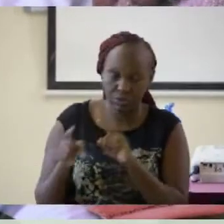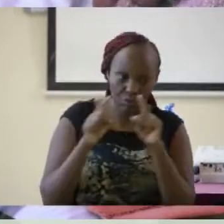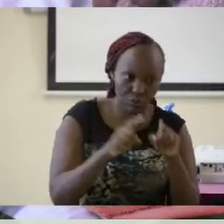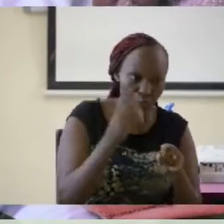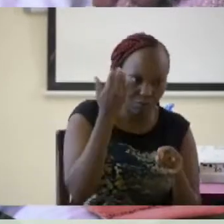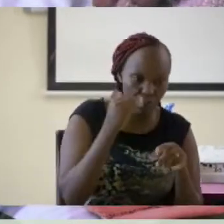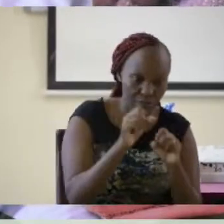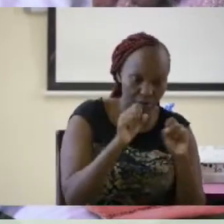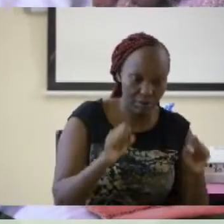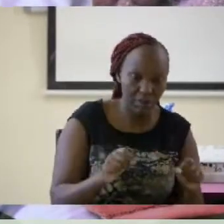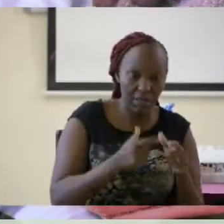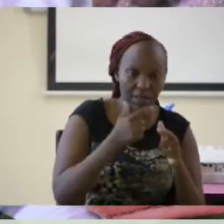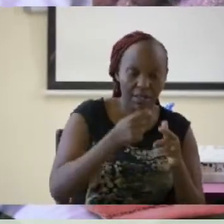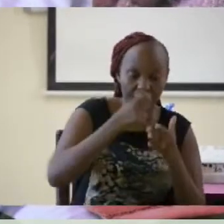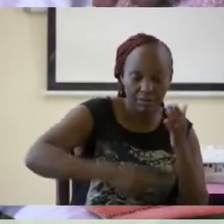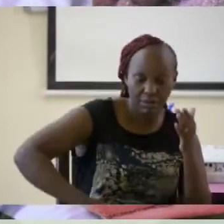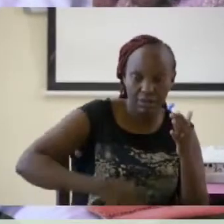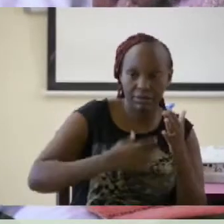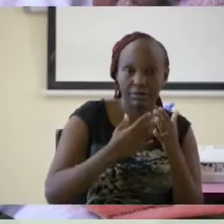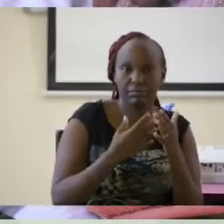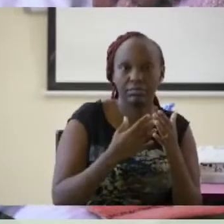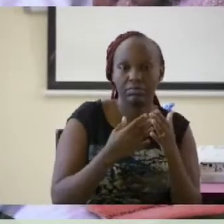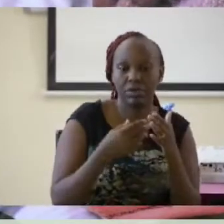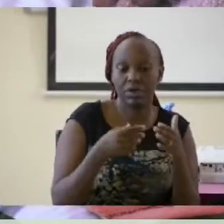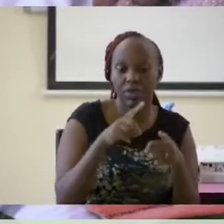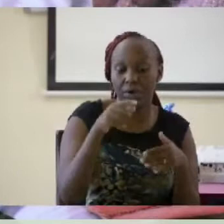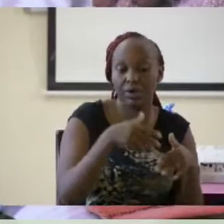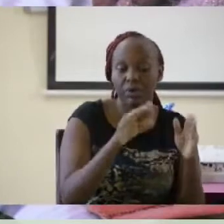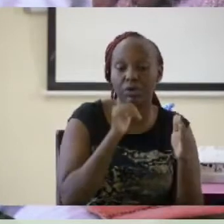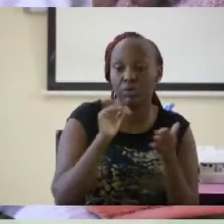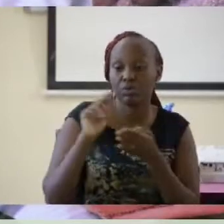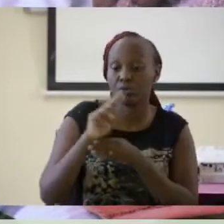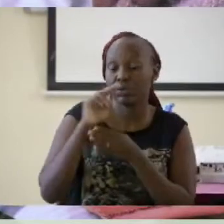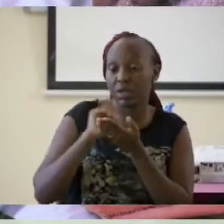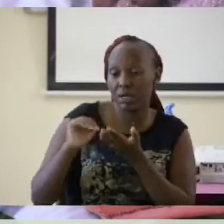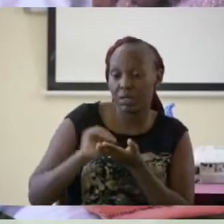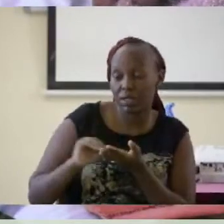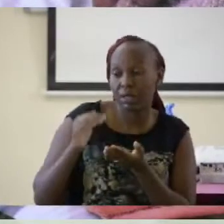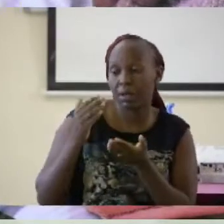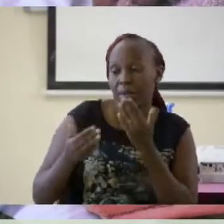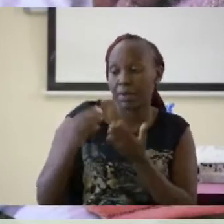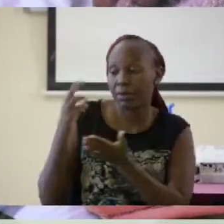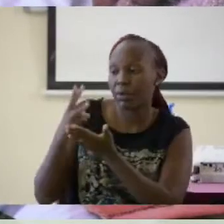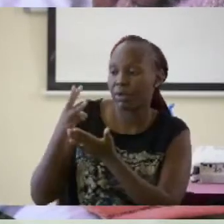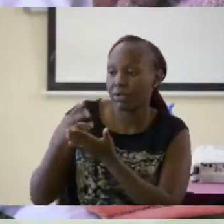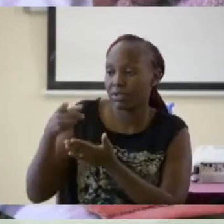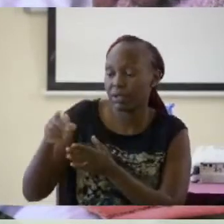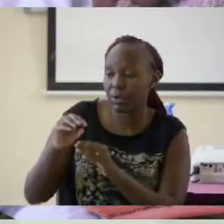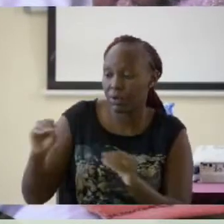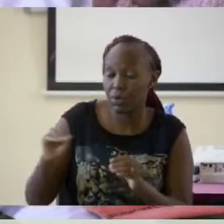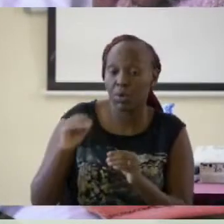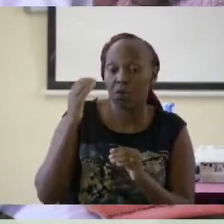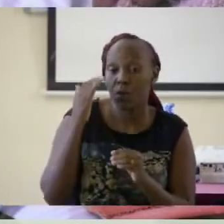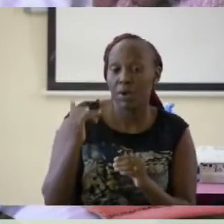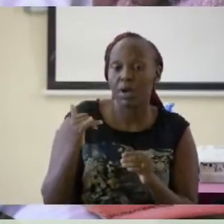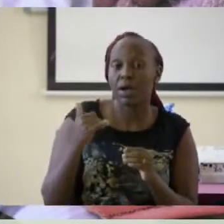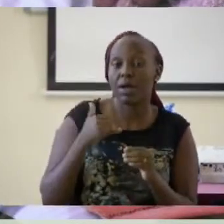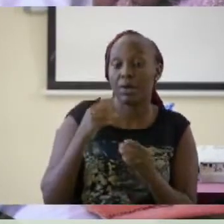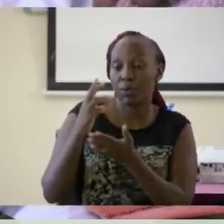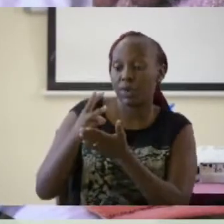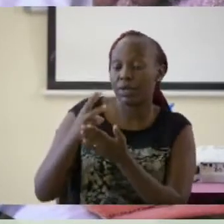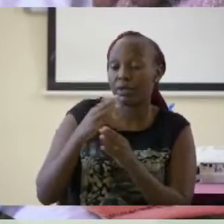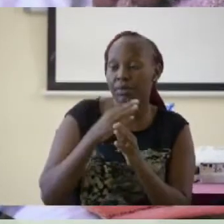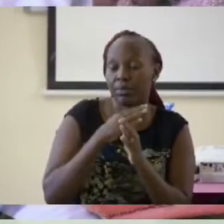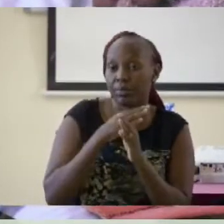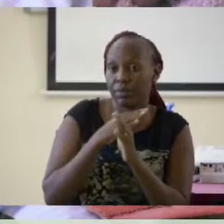system and be charged appropriately. We should not use excuses that maybe witnesses were not there. It is because our witness